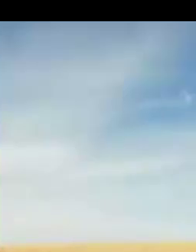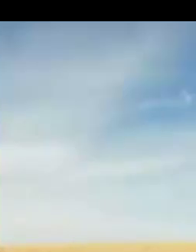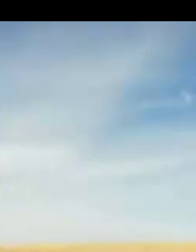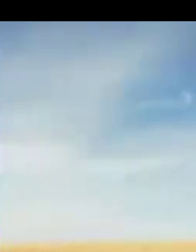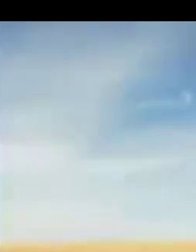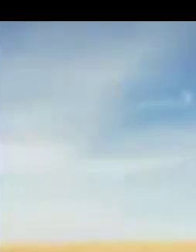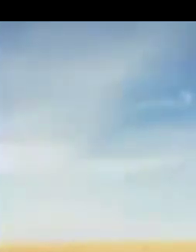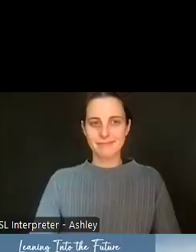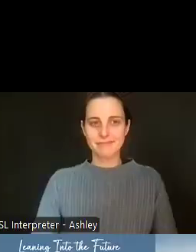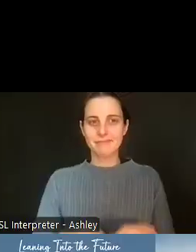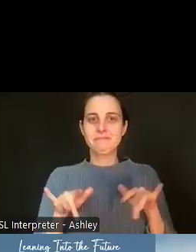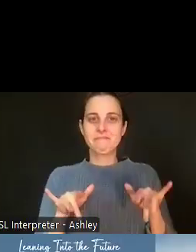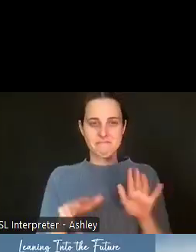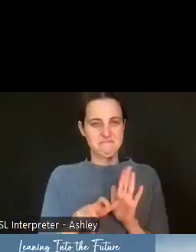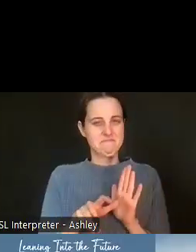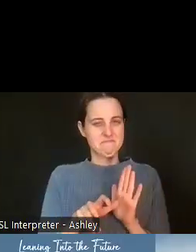Yes.